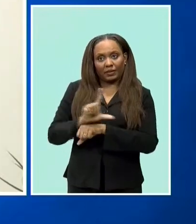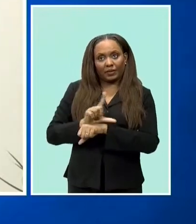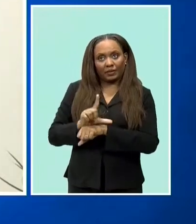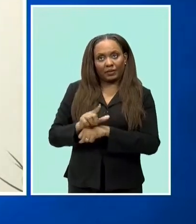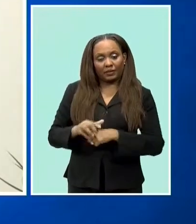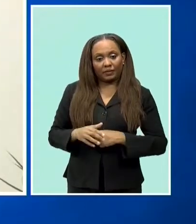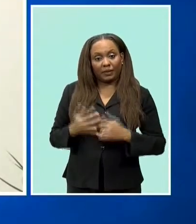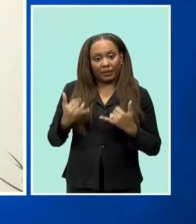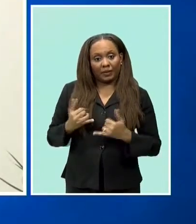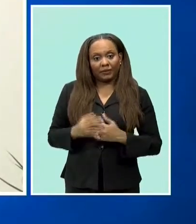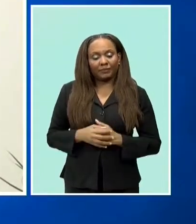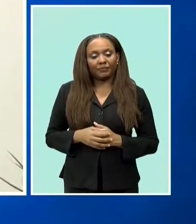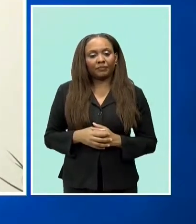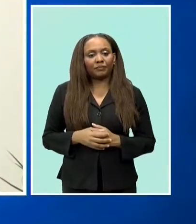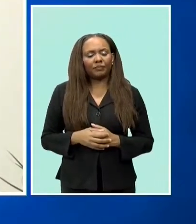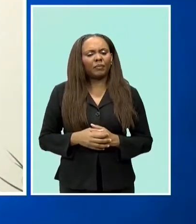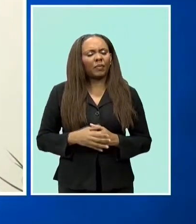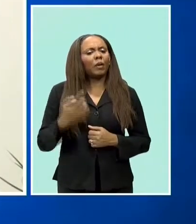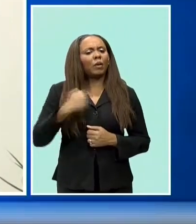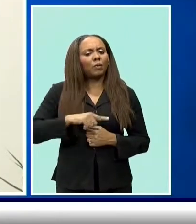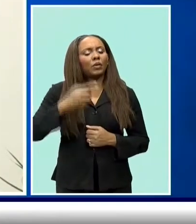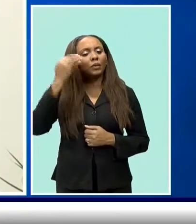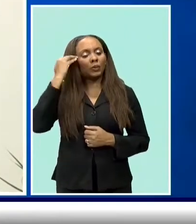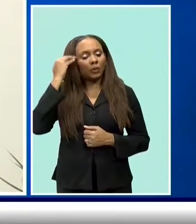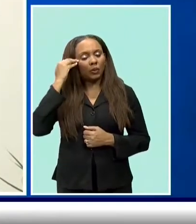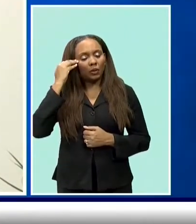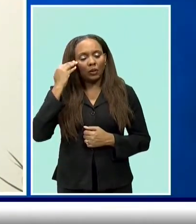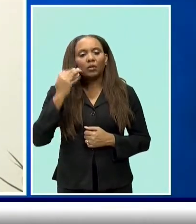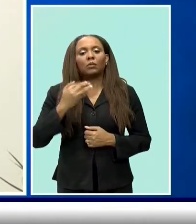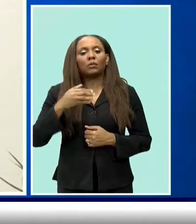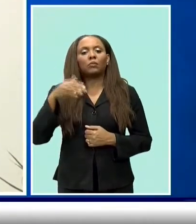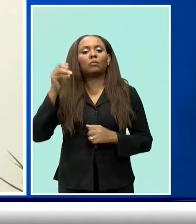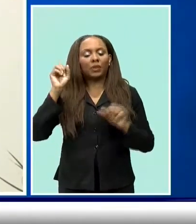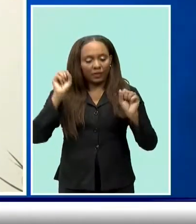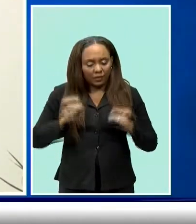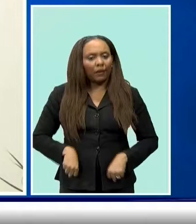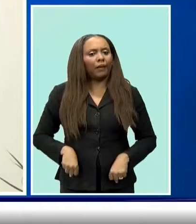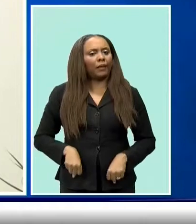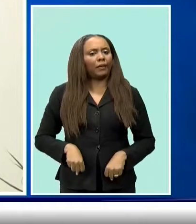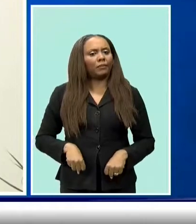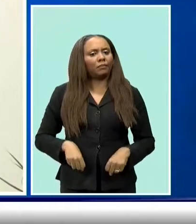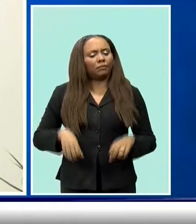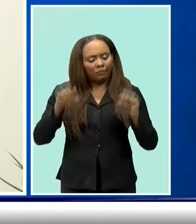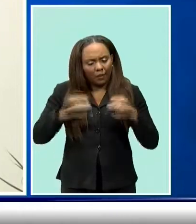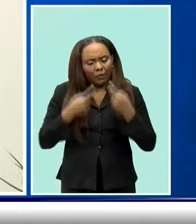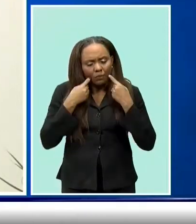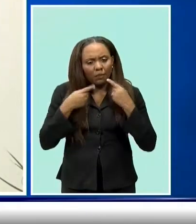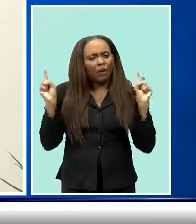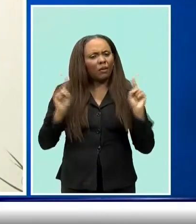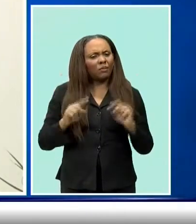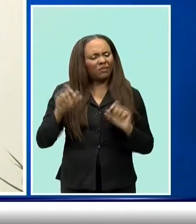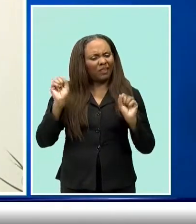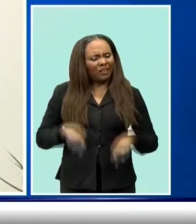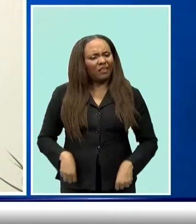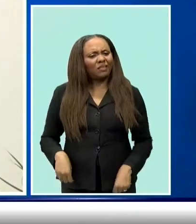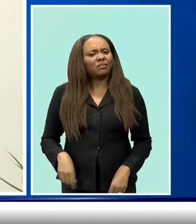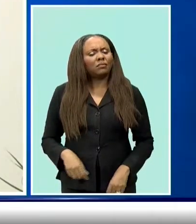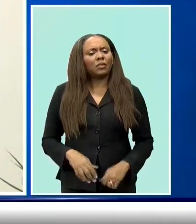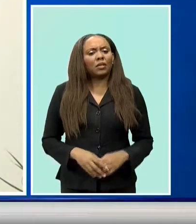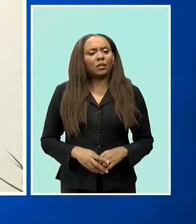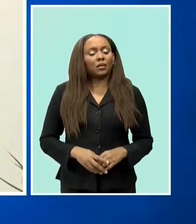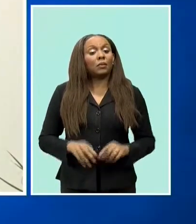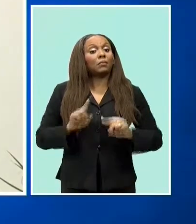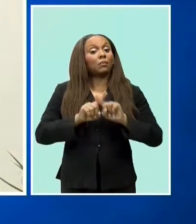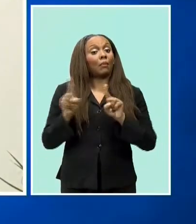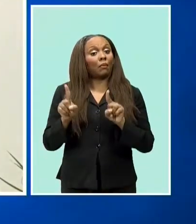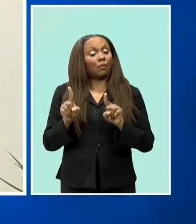no doubt that we can make the journey. And I tell Barbadians all the time, we got this. But by the same token,